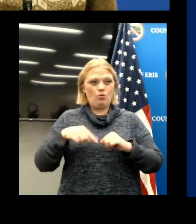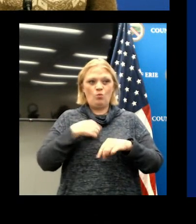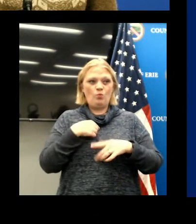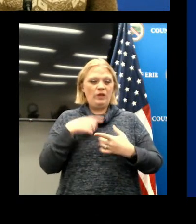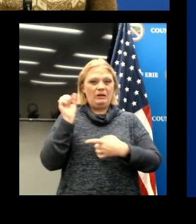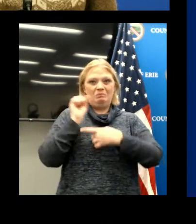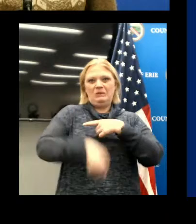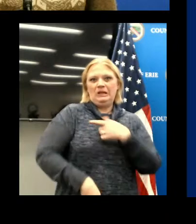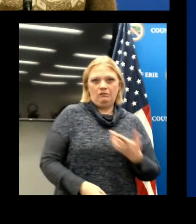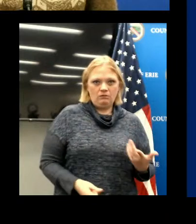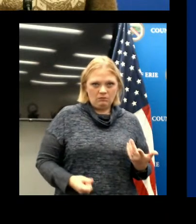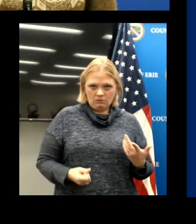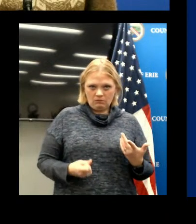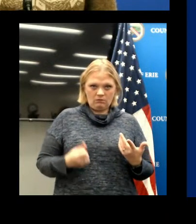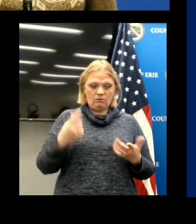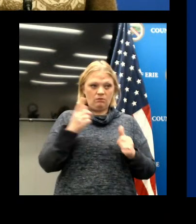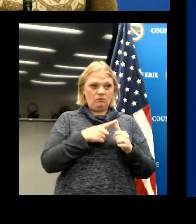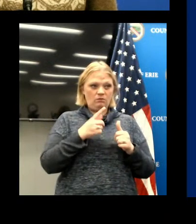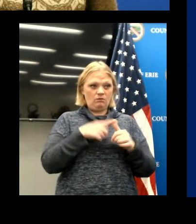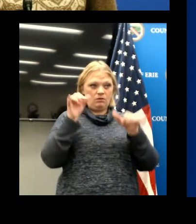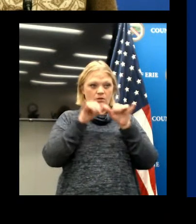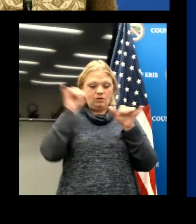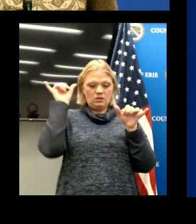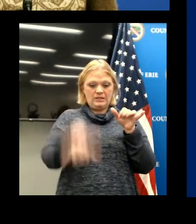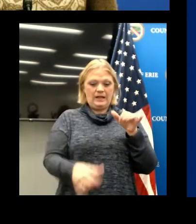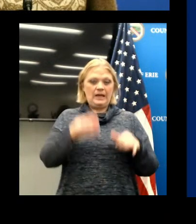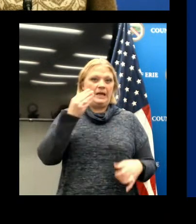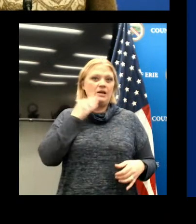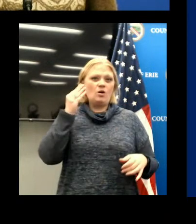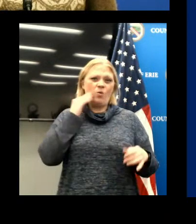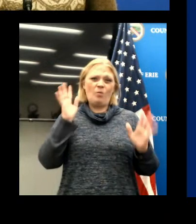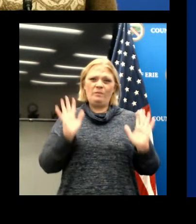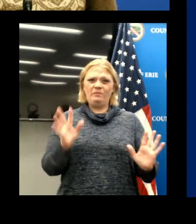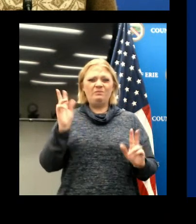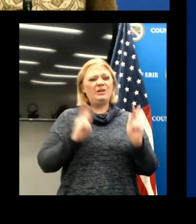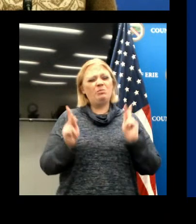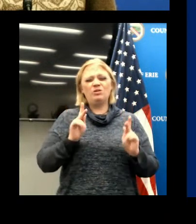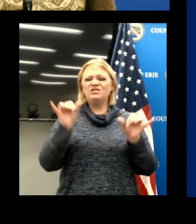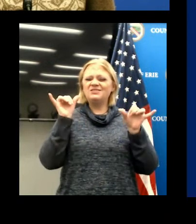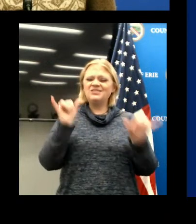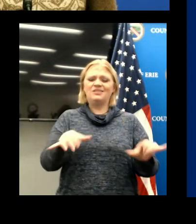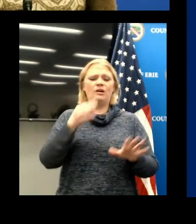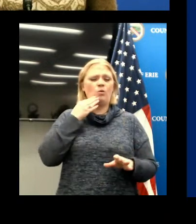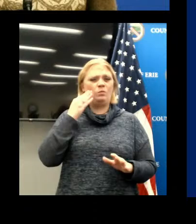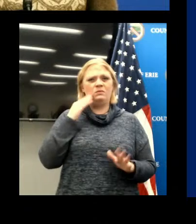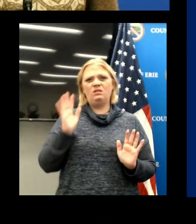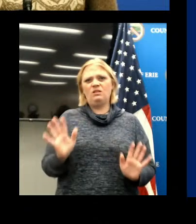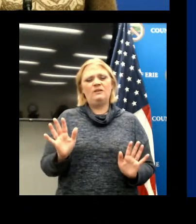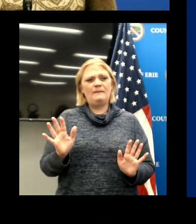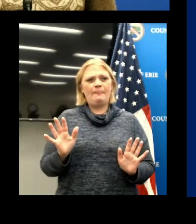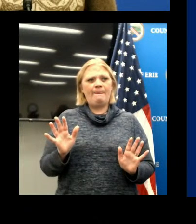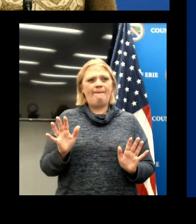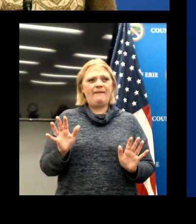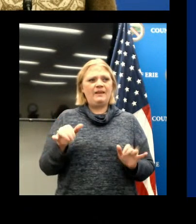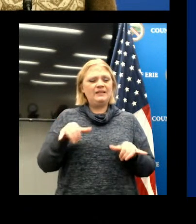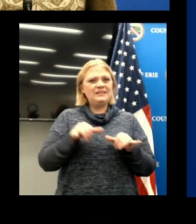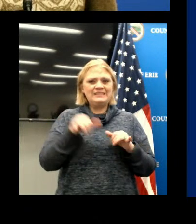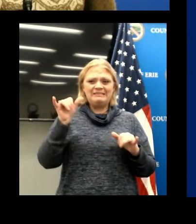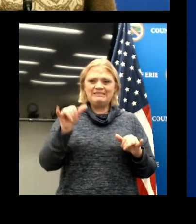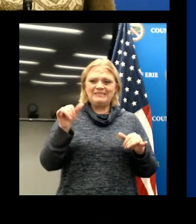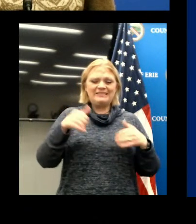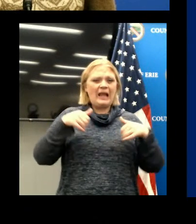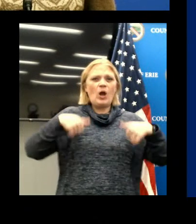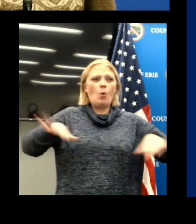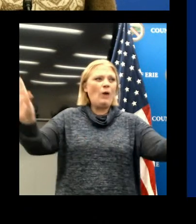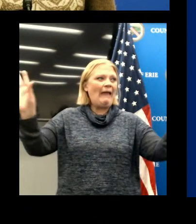First of all, what we have to do is stay at home. Just stay at home. Stay away from anybody